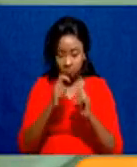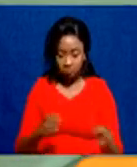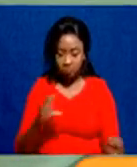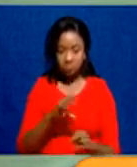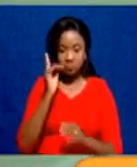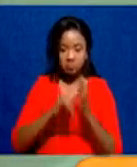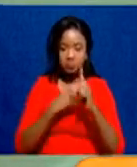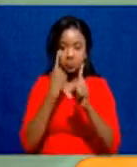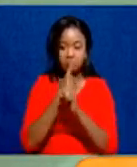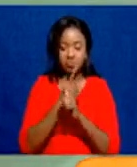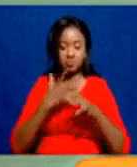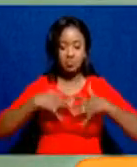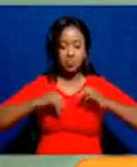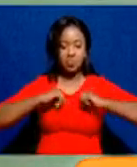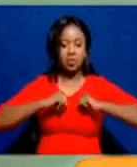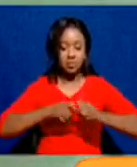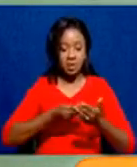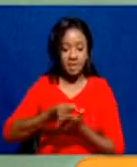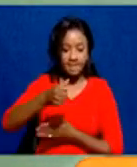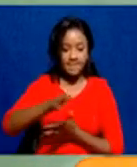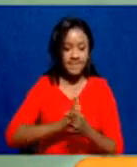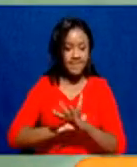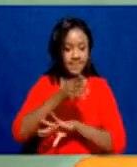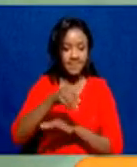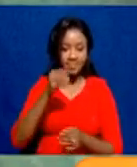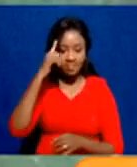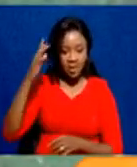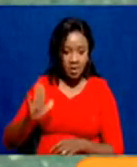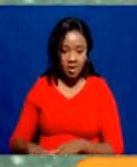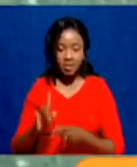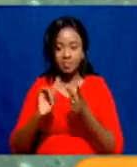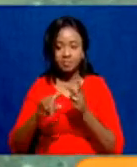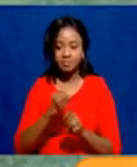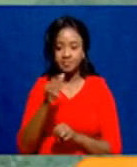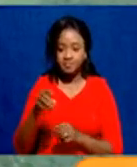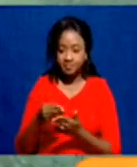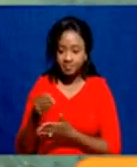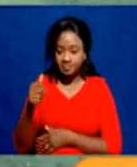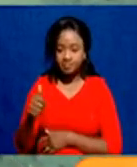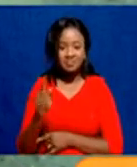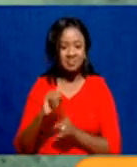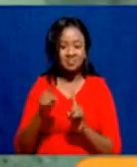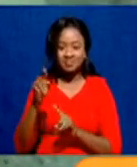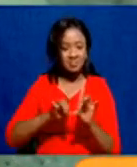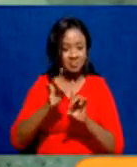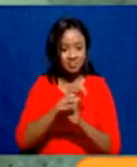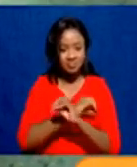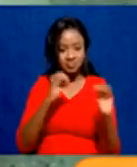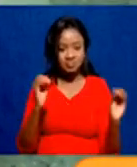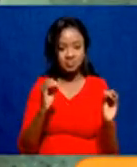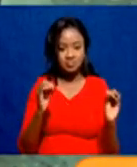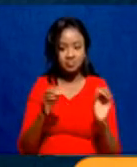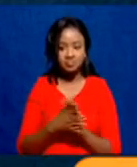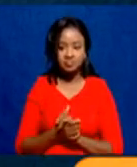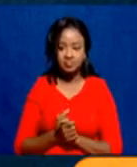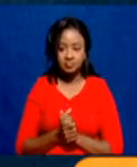some delegates were paid excess per diem allowances while others were paid yet they had not travelled for various